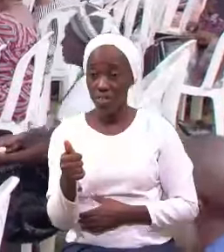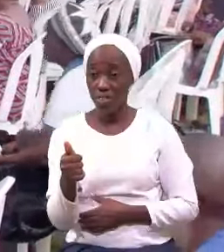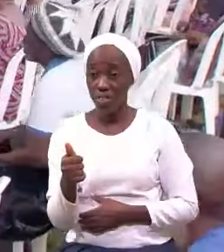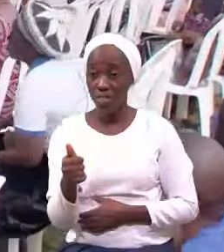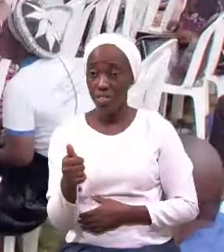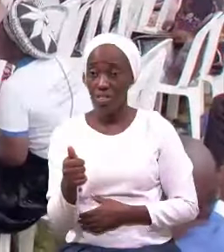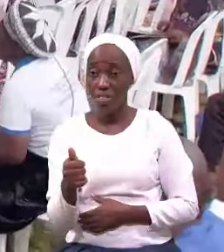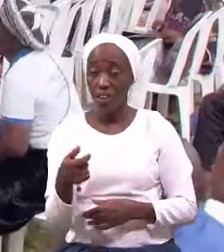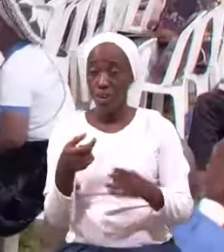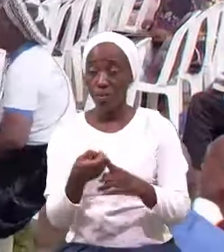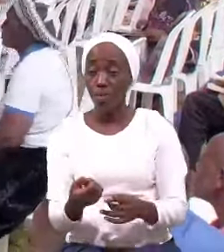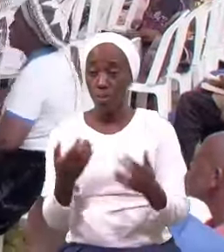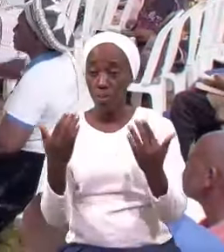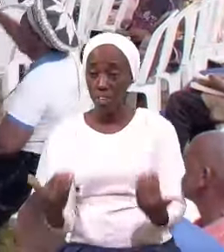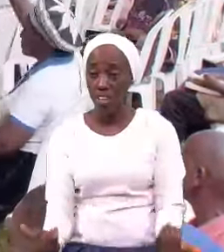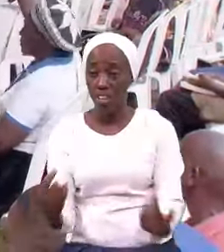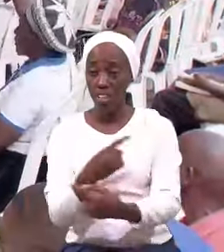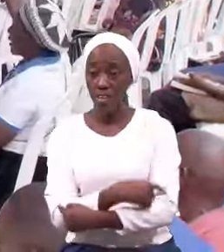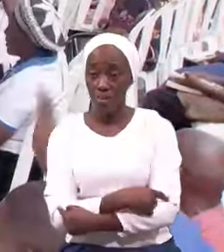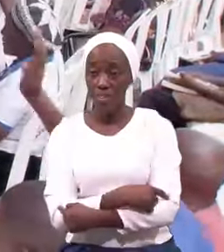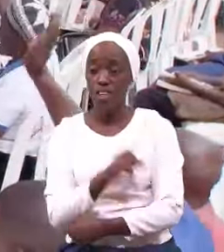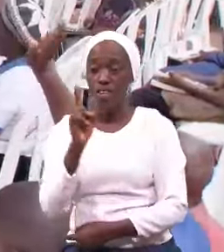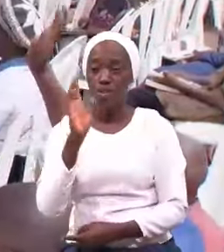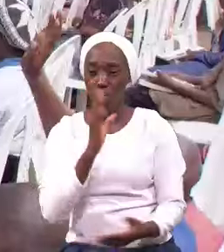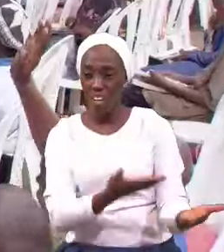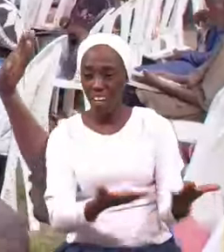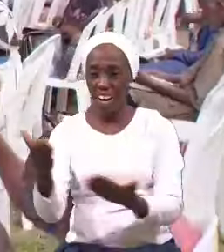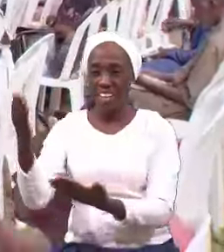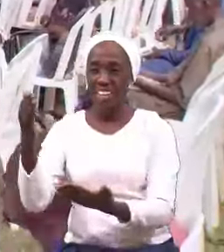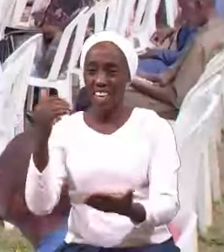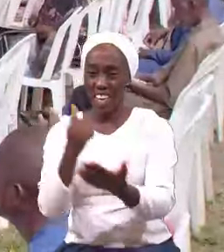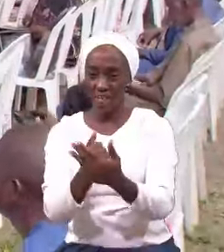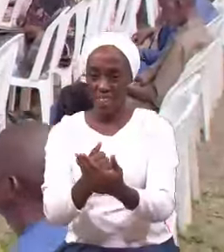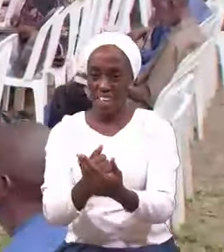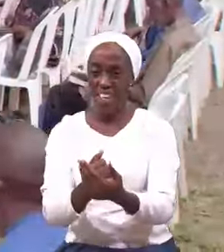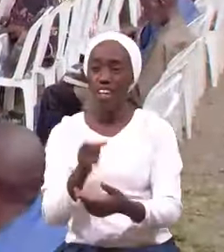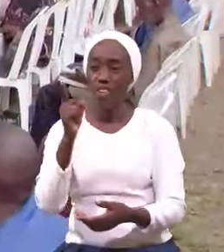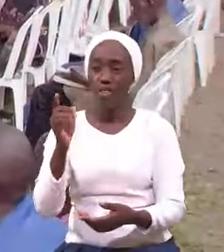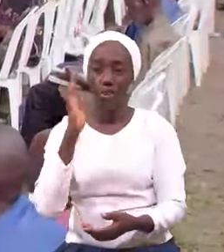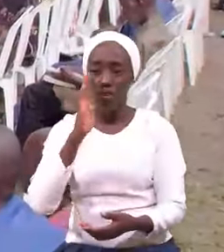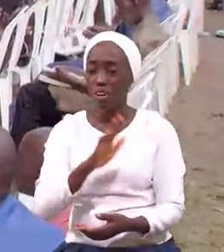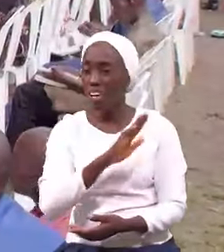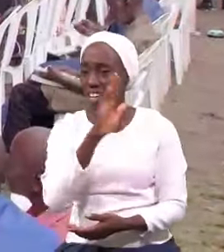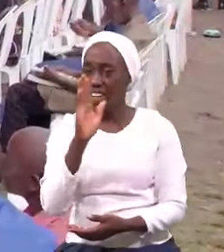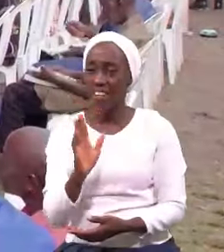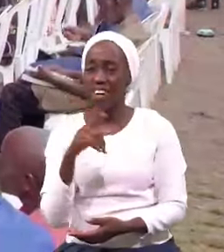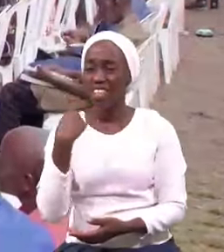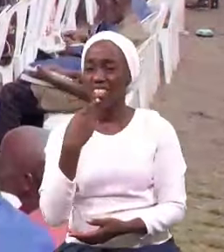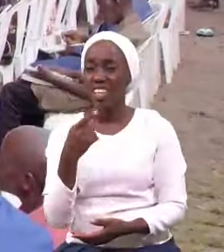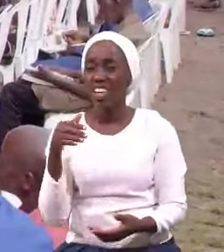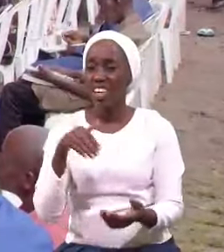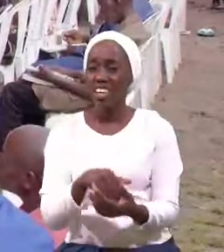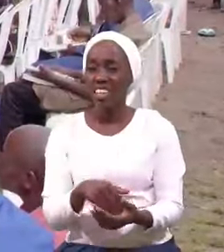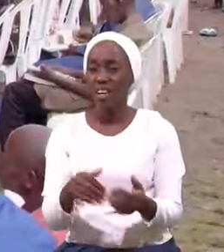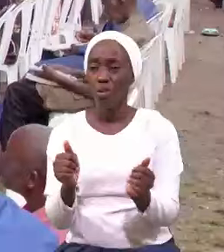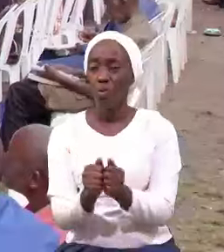From today, you will carry. You will never say again with the partnership